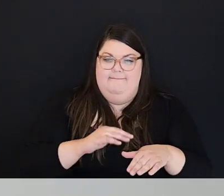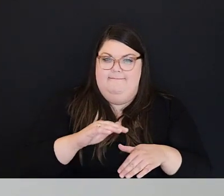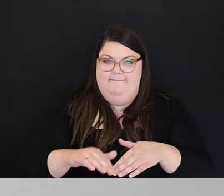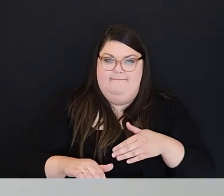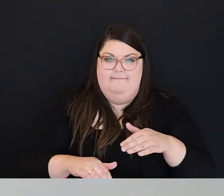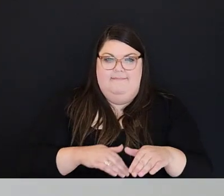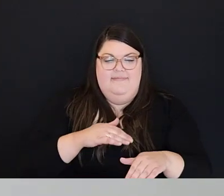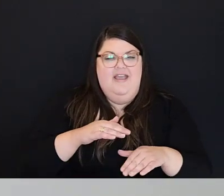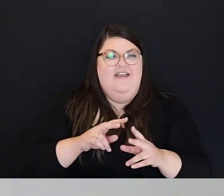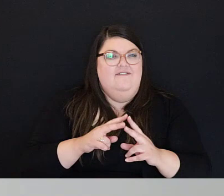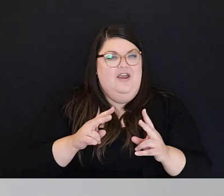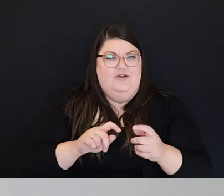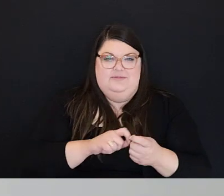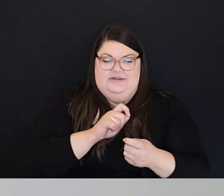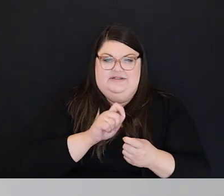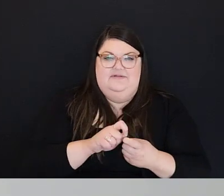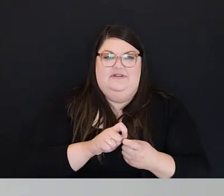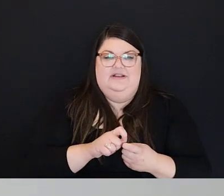specific.